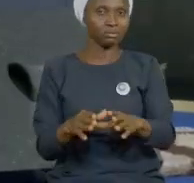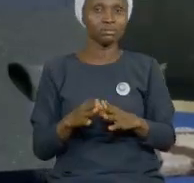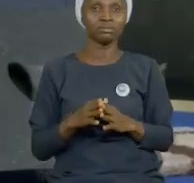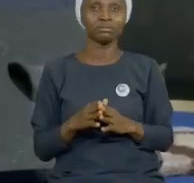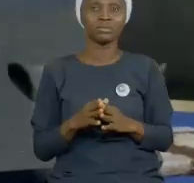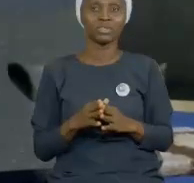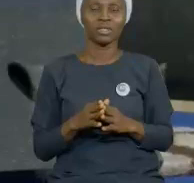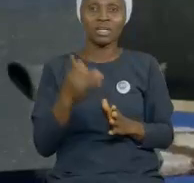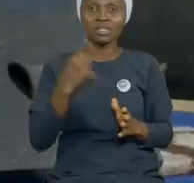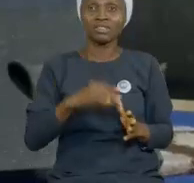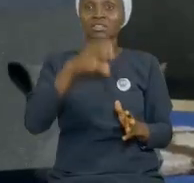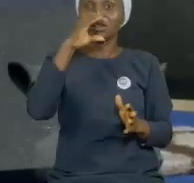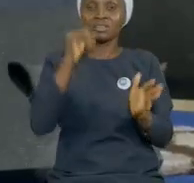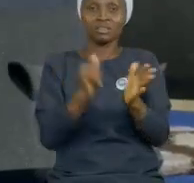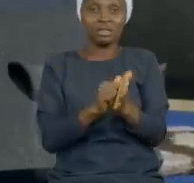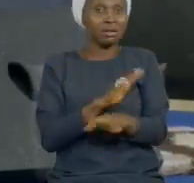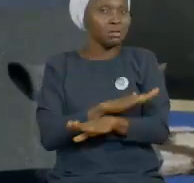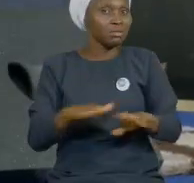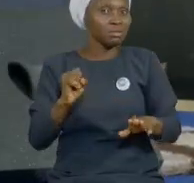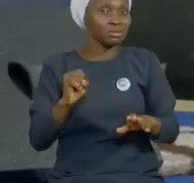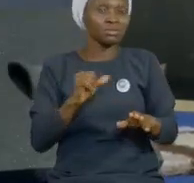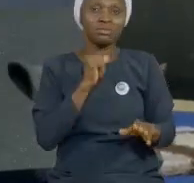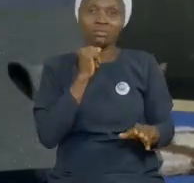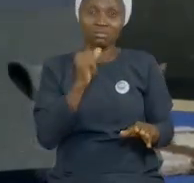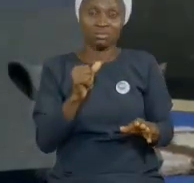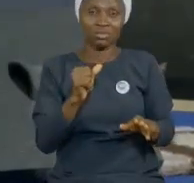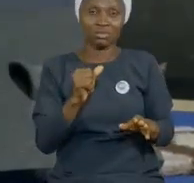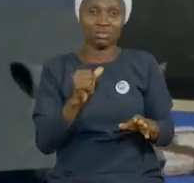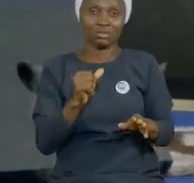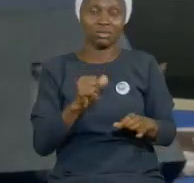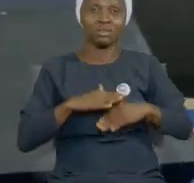The drink that does not satisfy permanently.